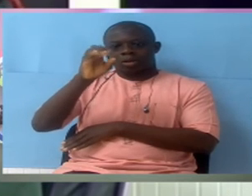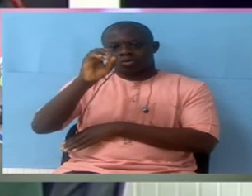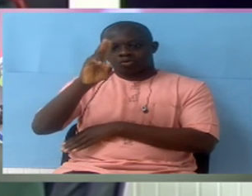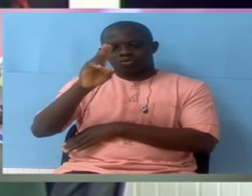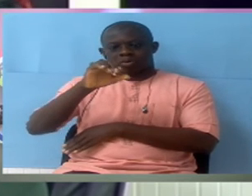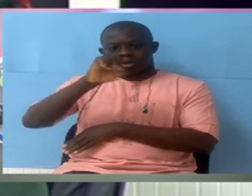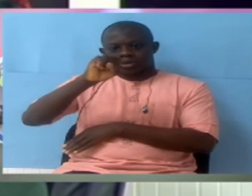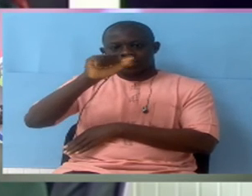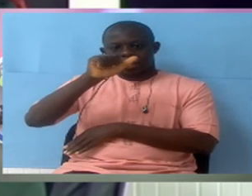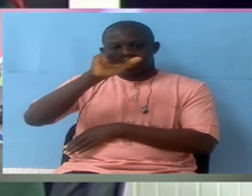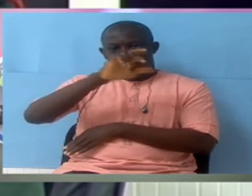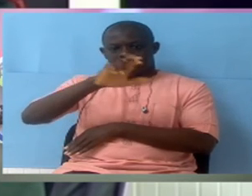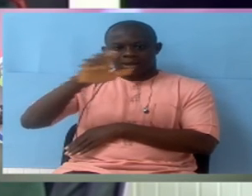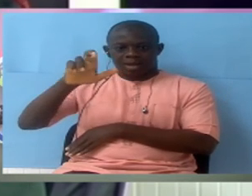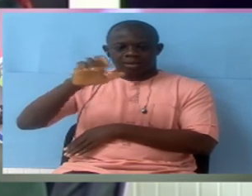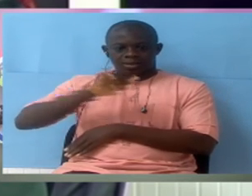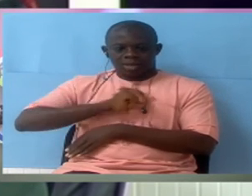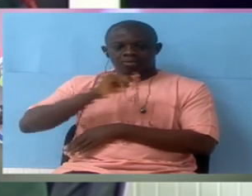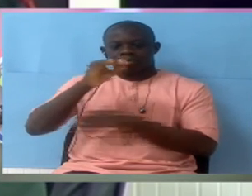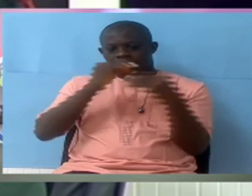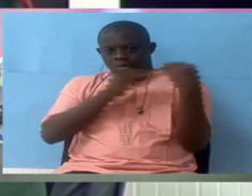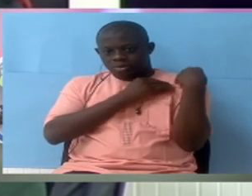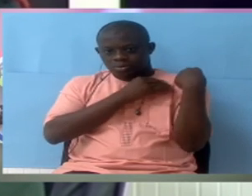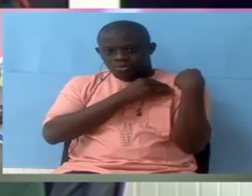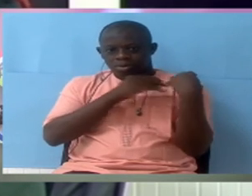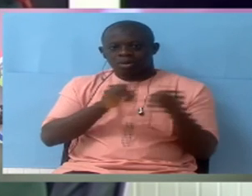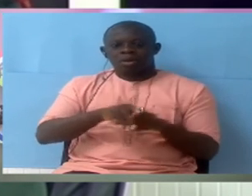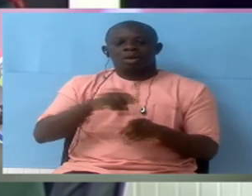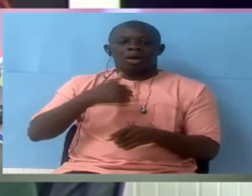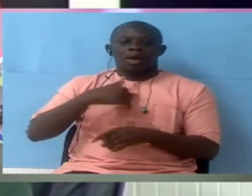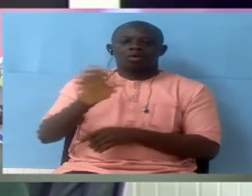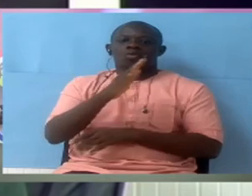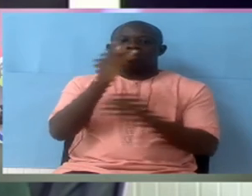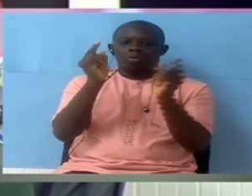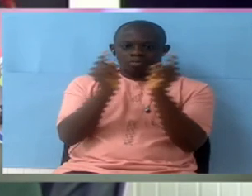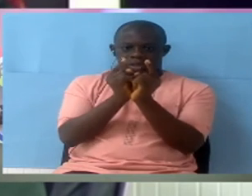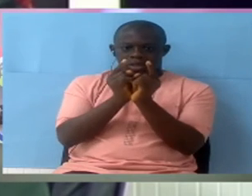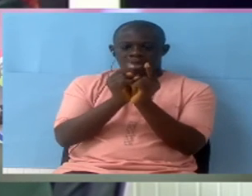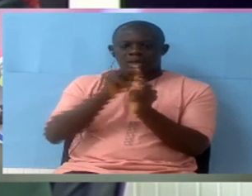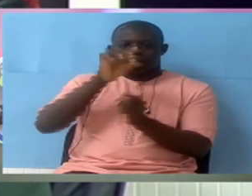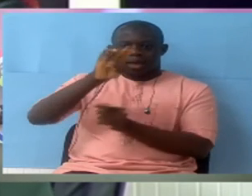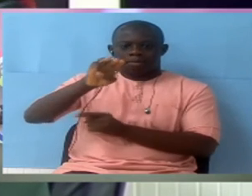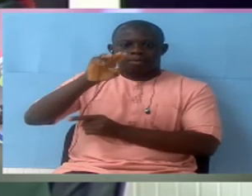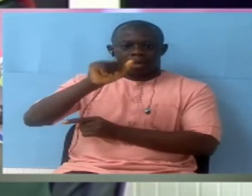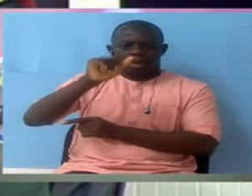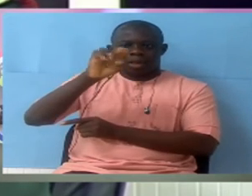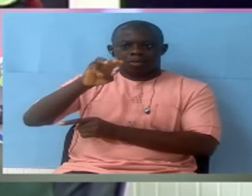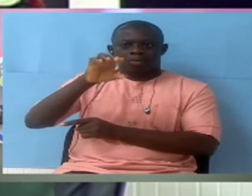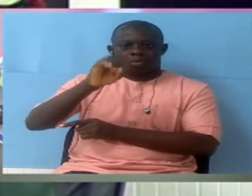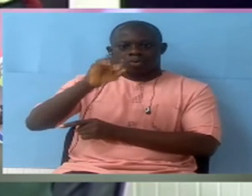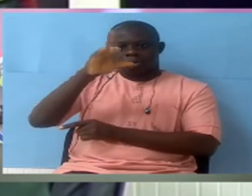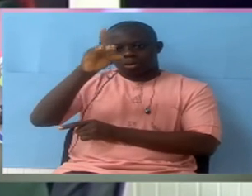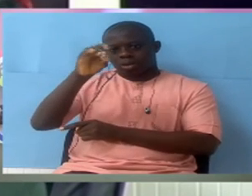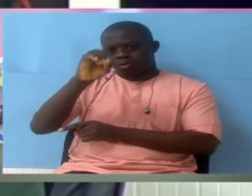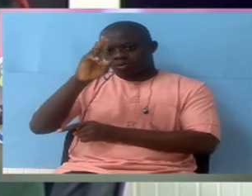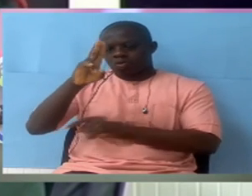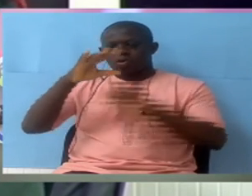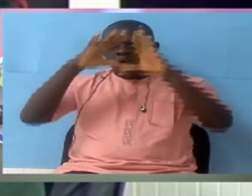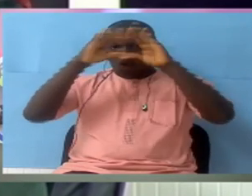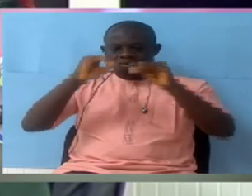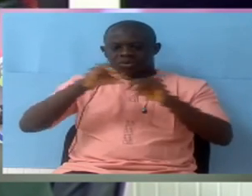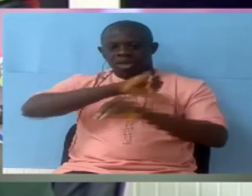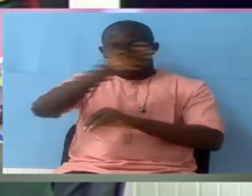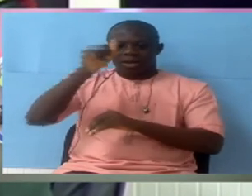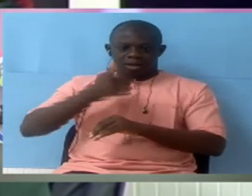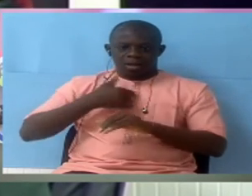Commander Mamoudou Sarr mo fa nekkon. I went to Mamoudou Sarr's office. Madame office Mamoudou Sarr. And told